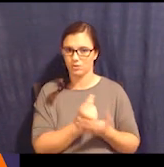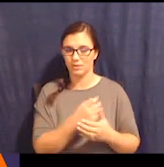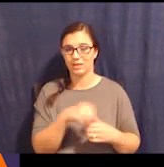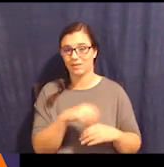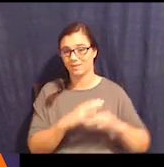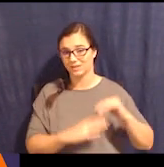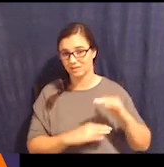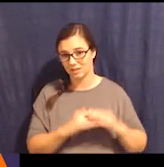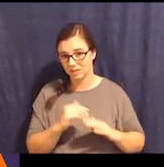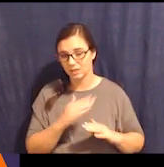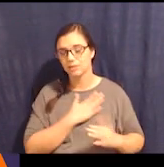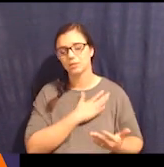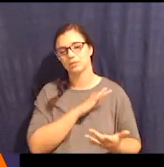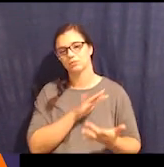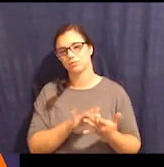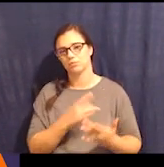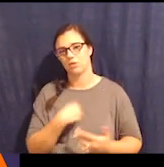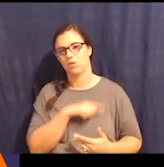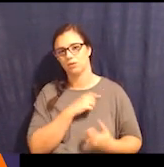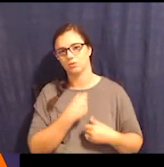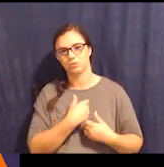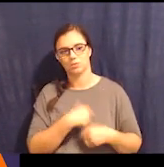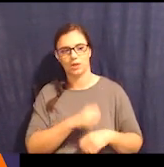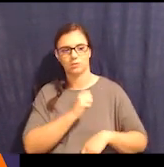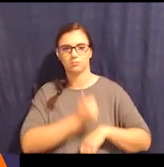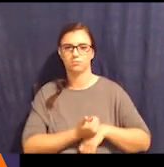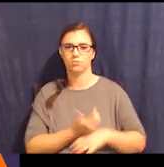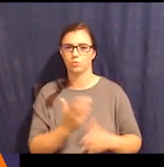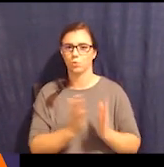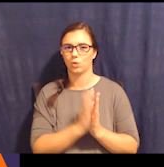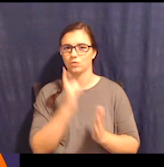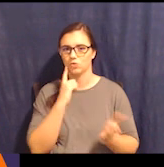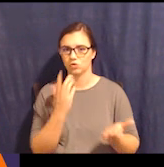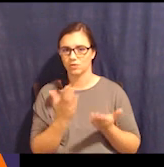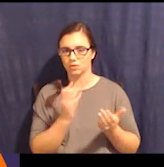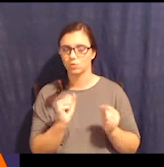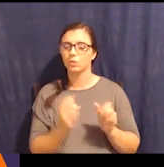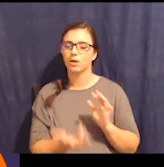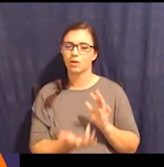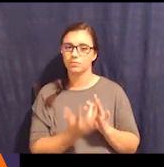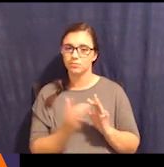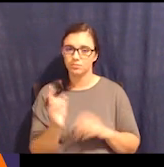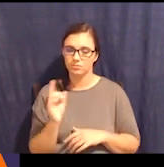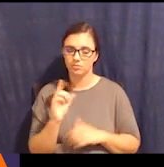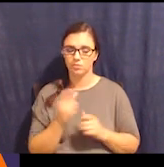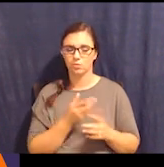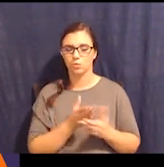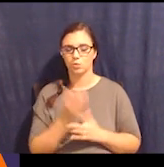service. You may reach us by our toll-free number, which is